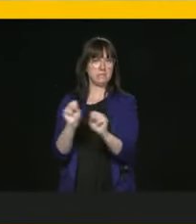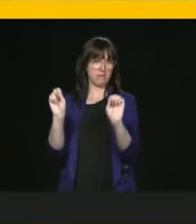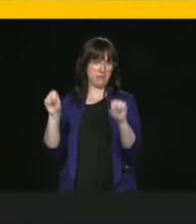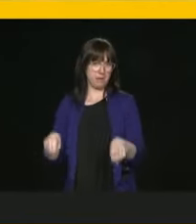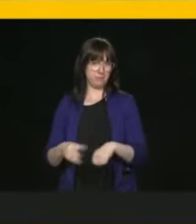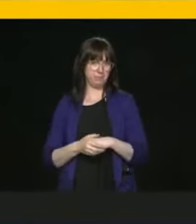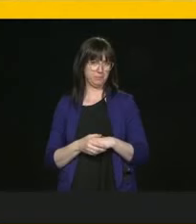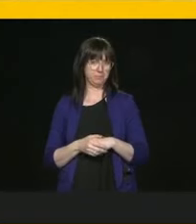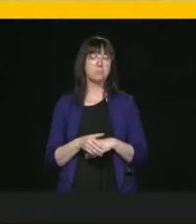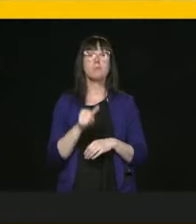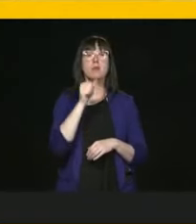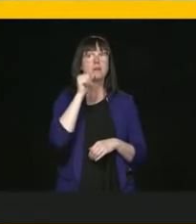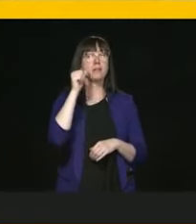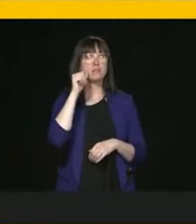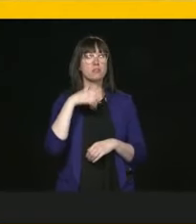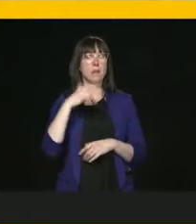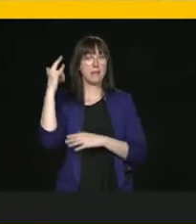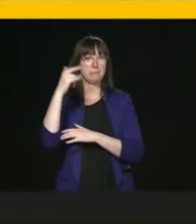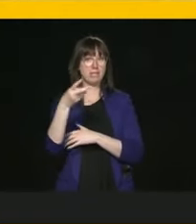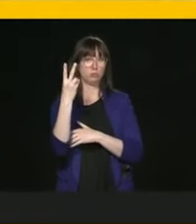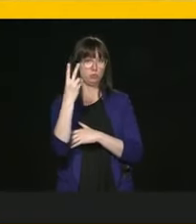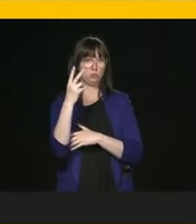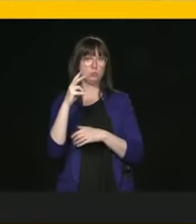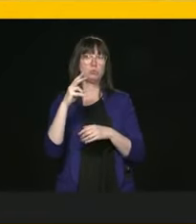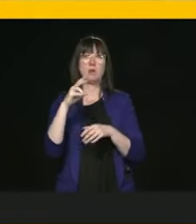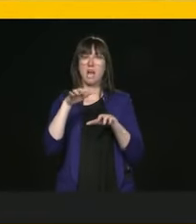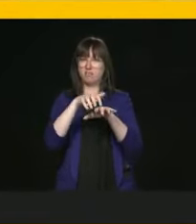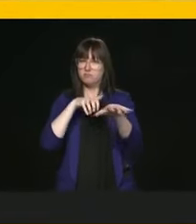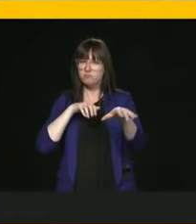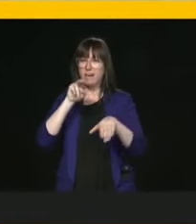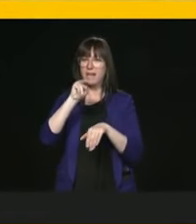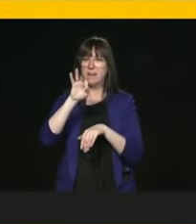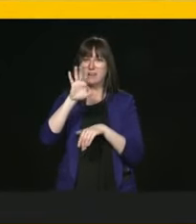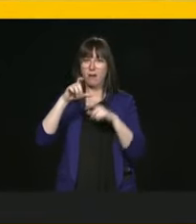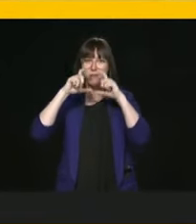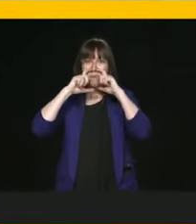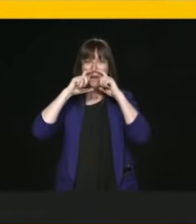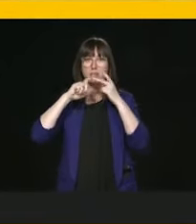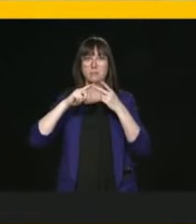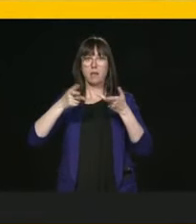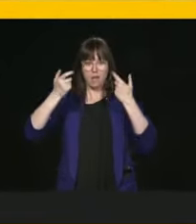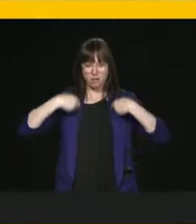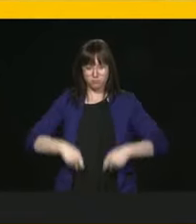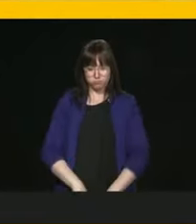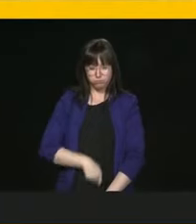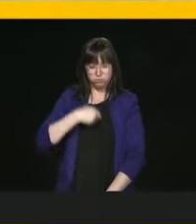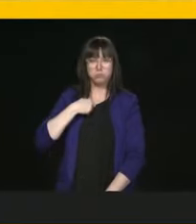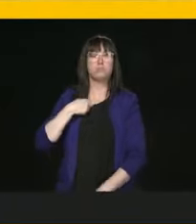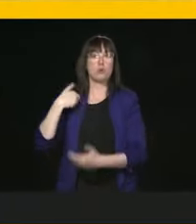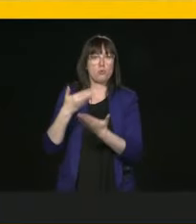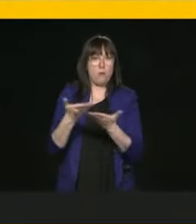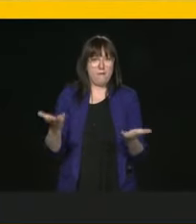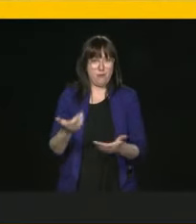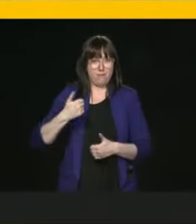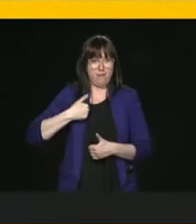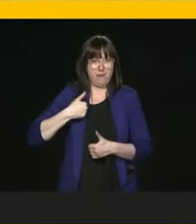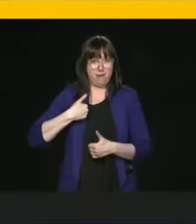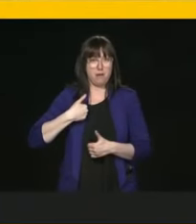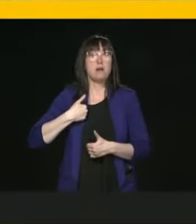Yesterday, two planes full of N95 masks and coveralls arrived in Canada. More shipments will be